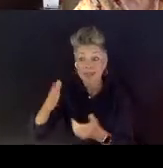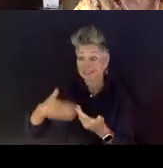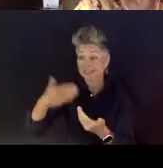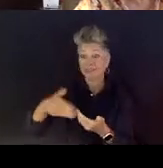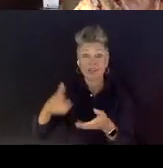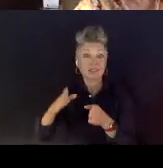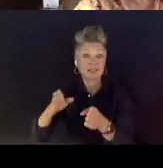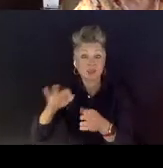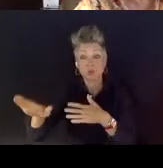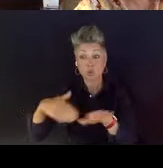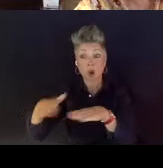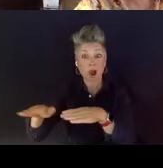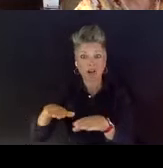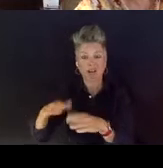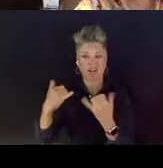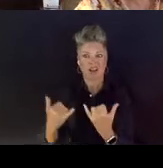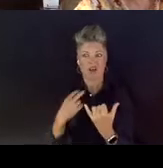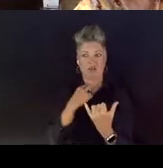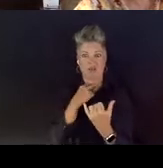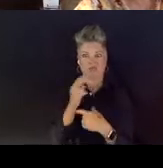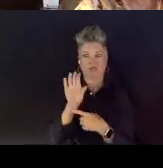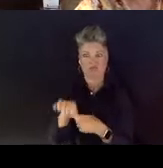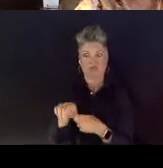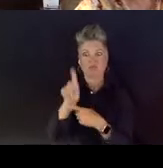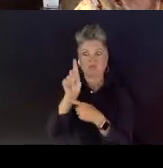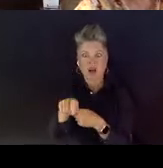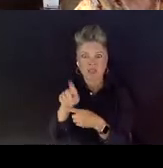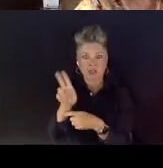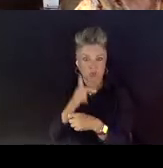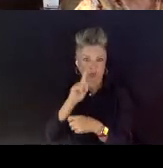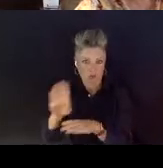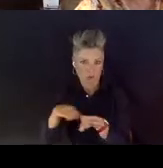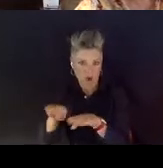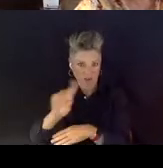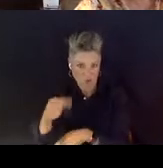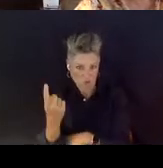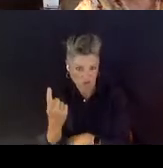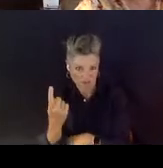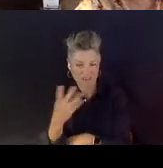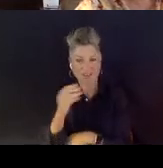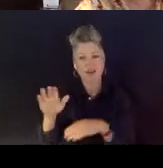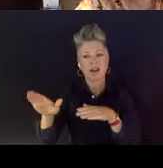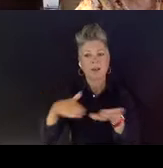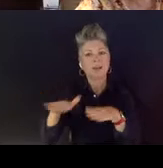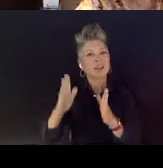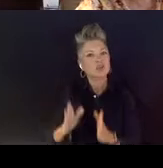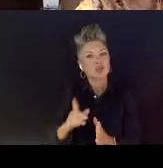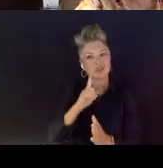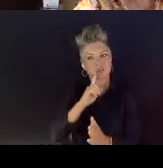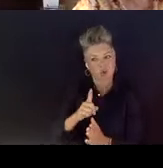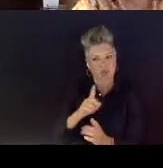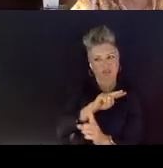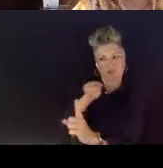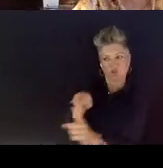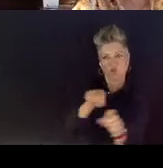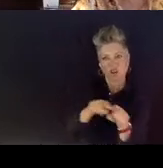only legitimate space for walking. As pedestrians became to be seen as encroachers into the